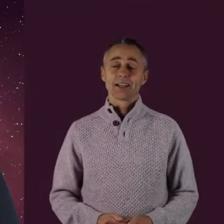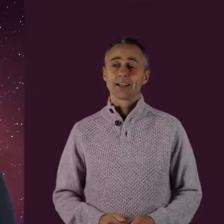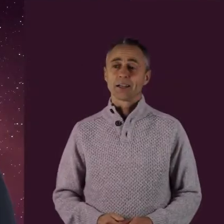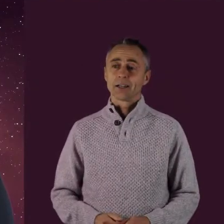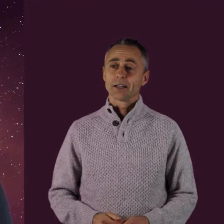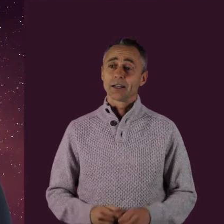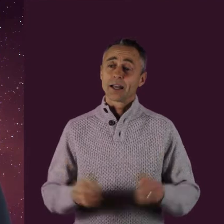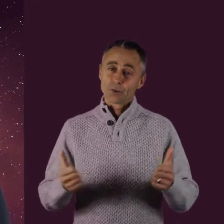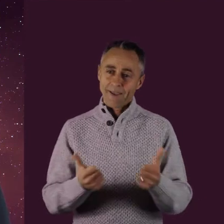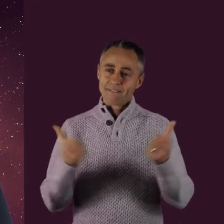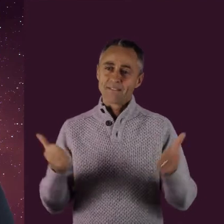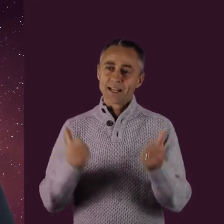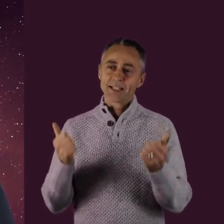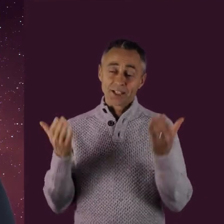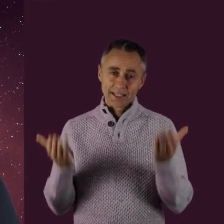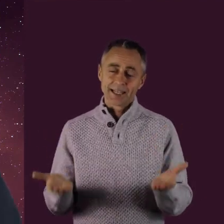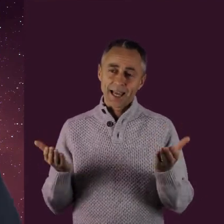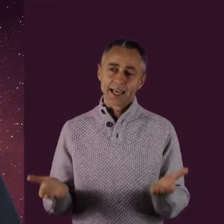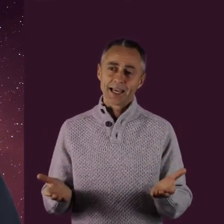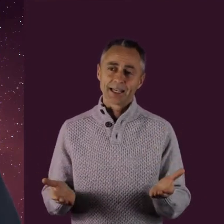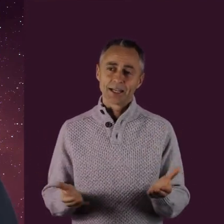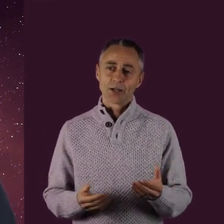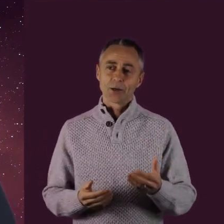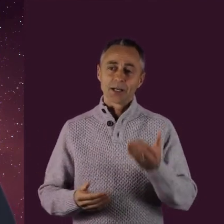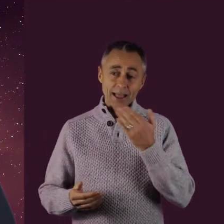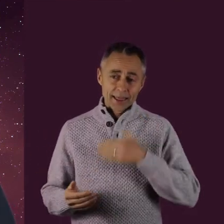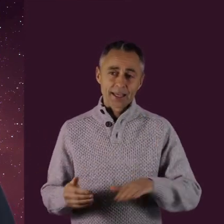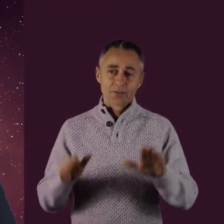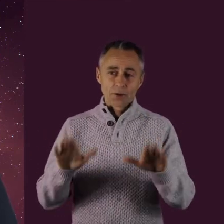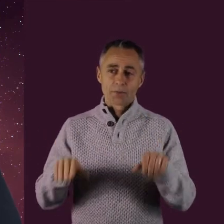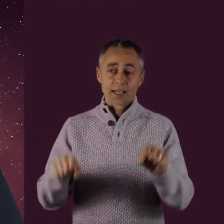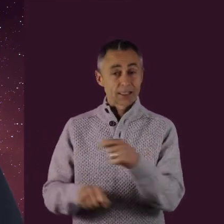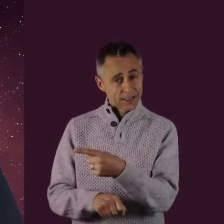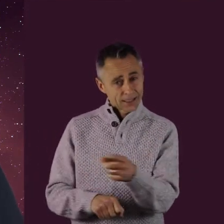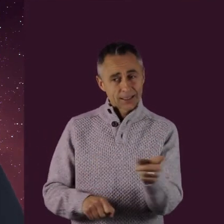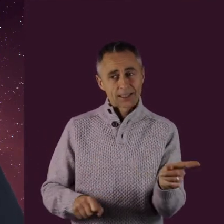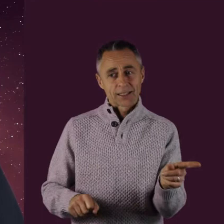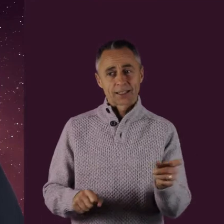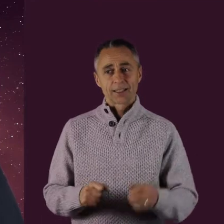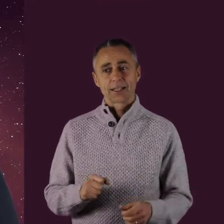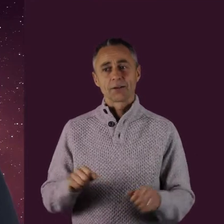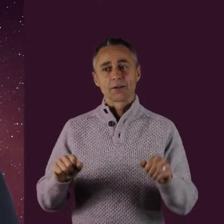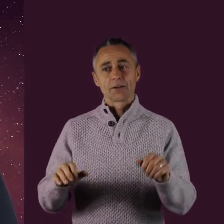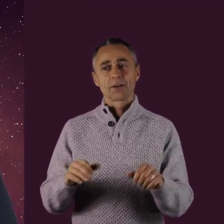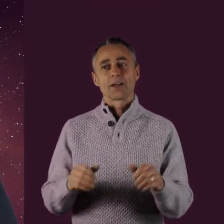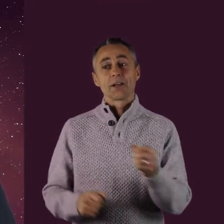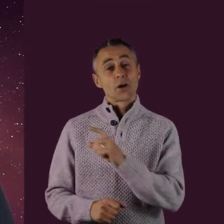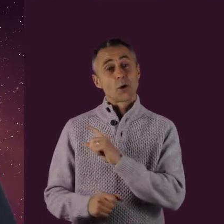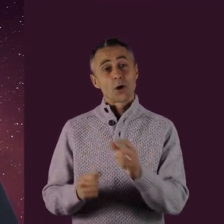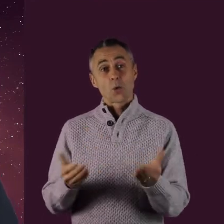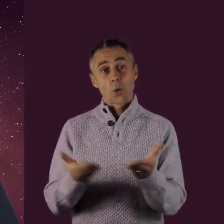So as we close our service, I want to leave you with a blessing. This is a blessing that's straight from the pages of the